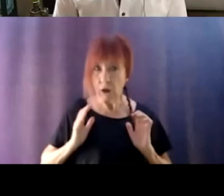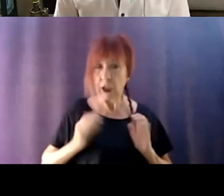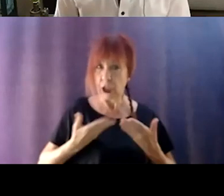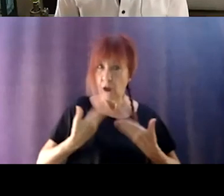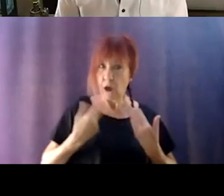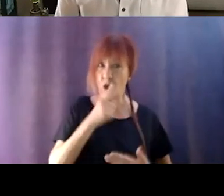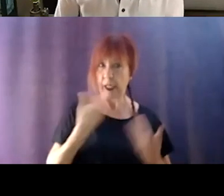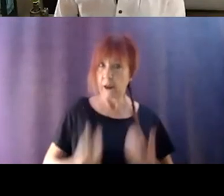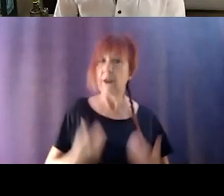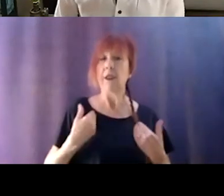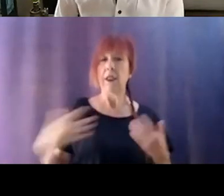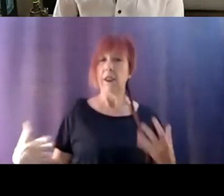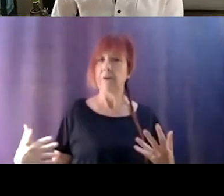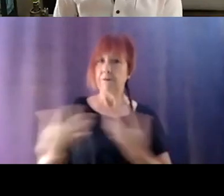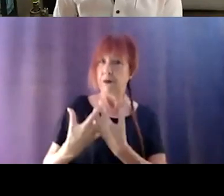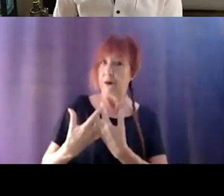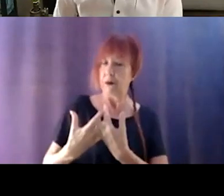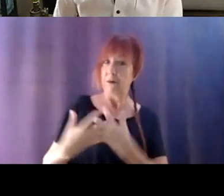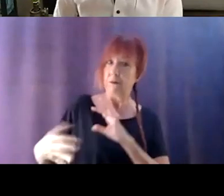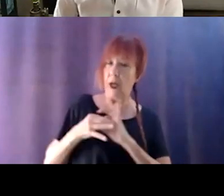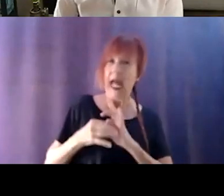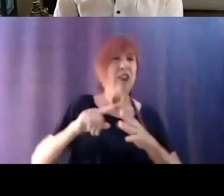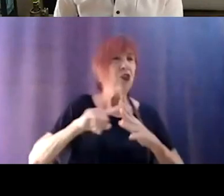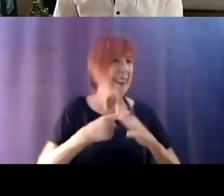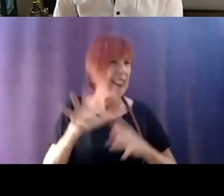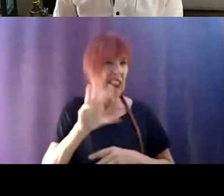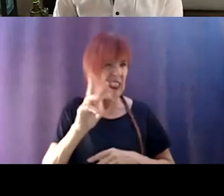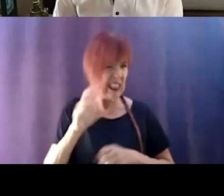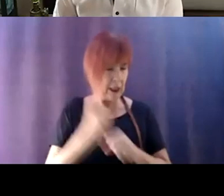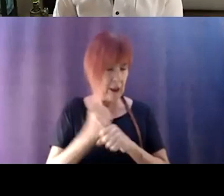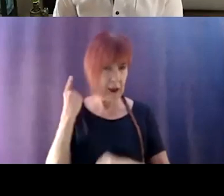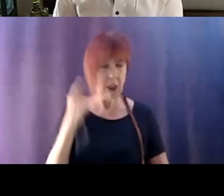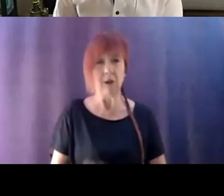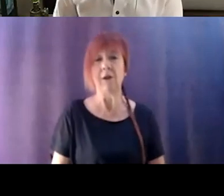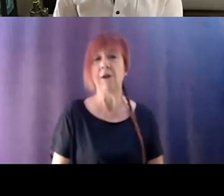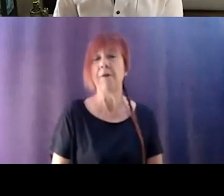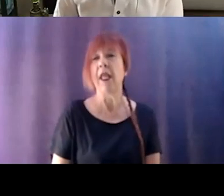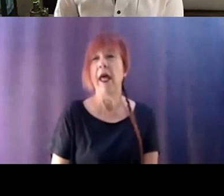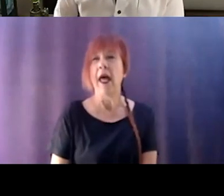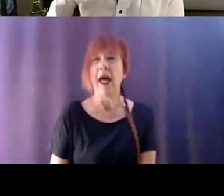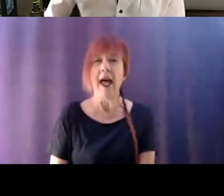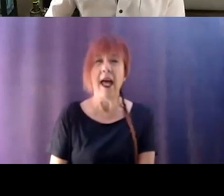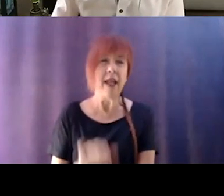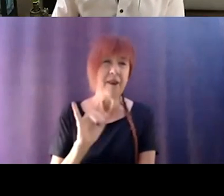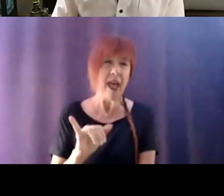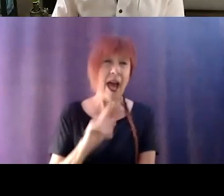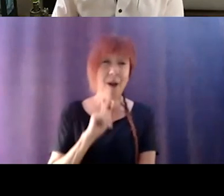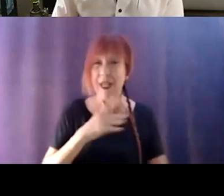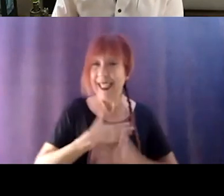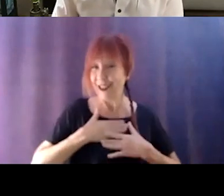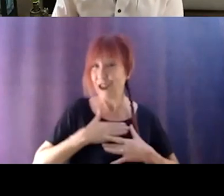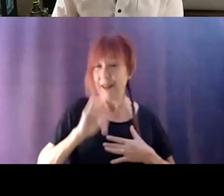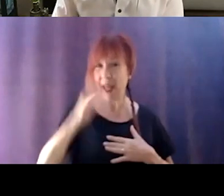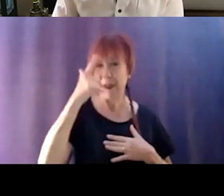and it started like that, like 6 years ago. And this was really, I really enjoyed that because it was a